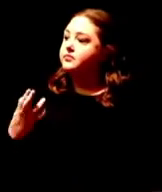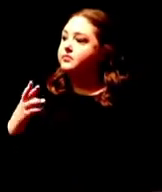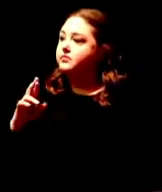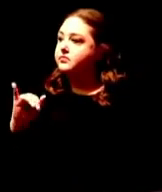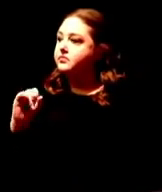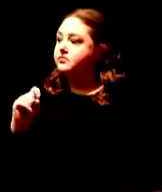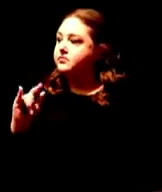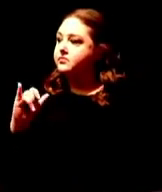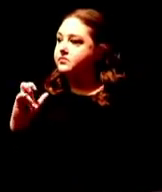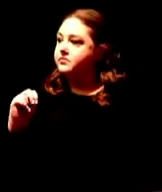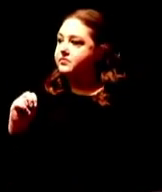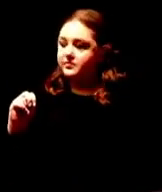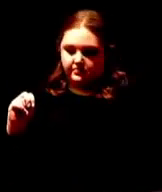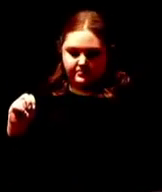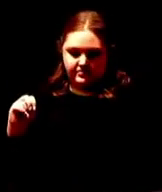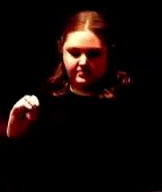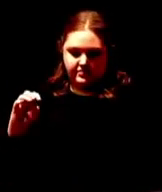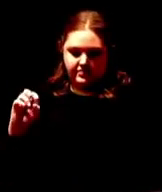Christian Allman.